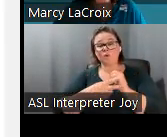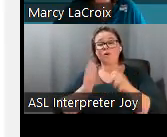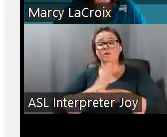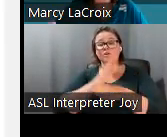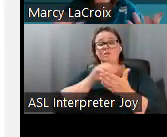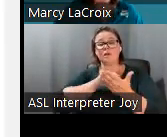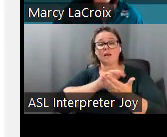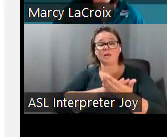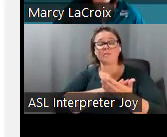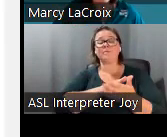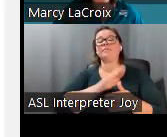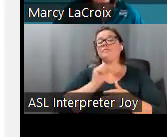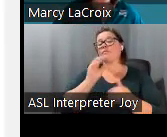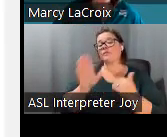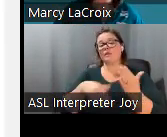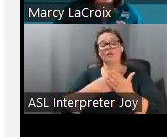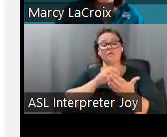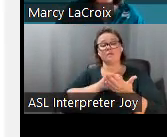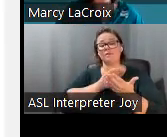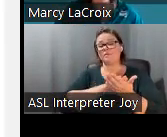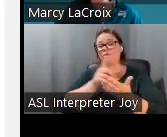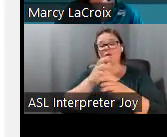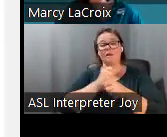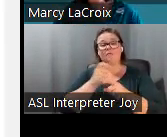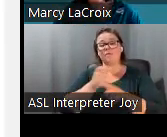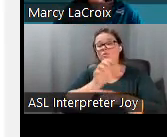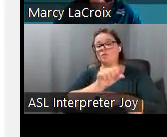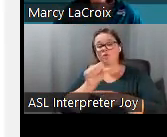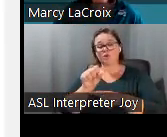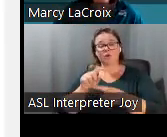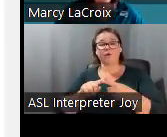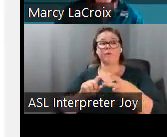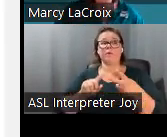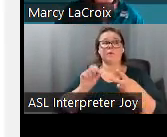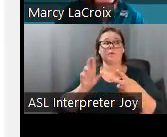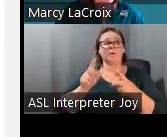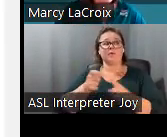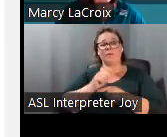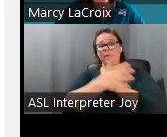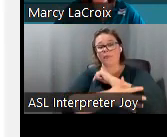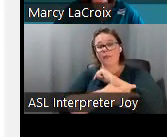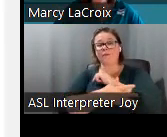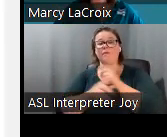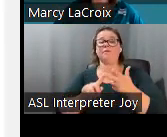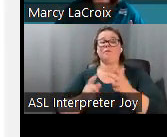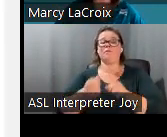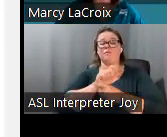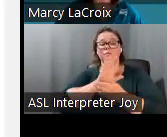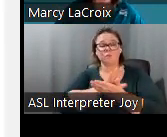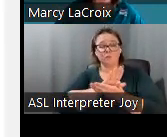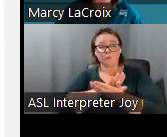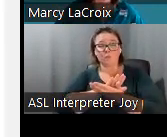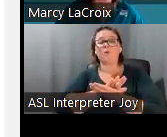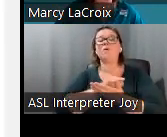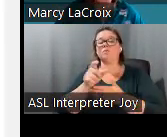So all of those documents that you get from Social Security or from the county or from school, you